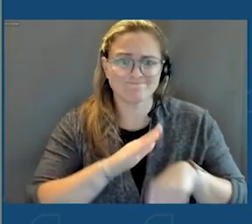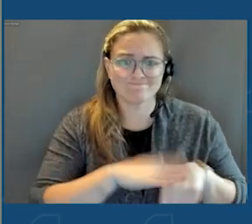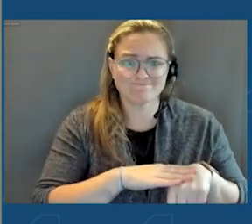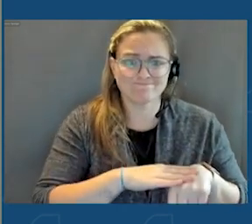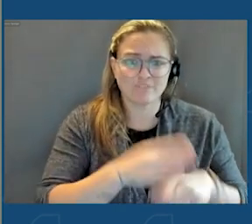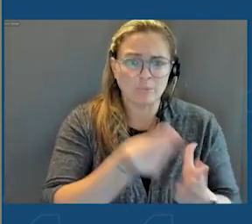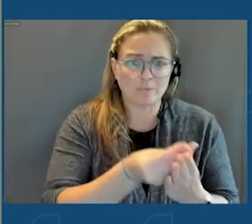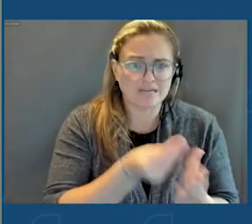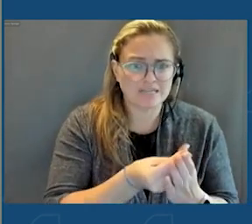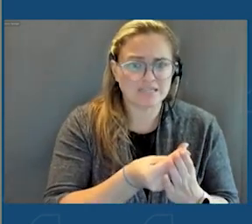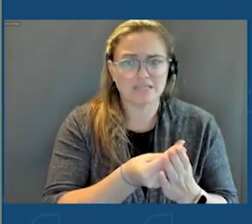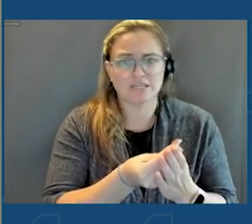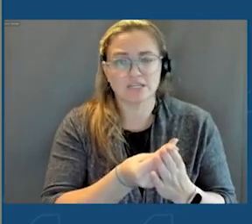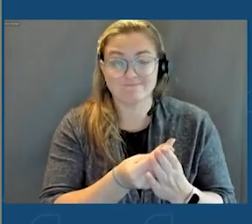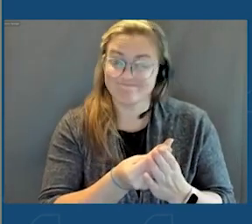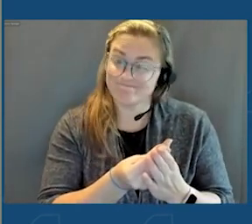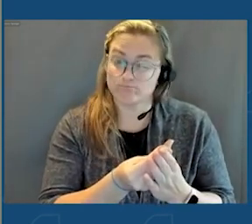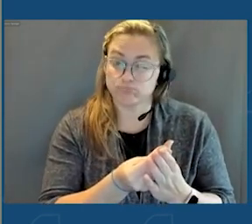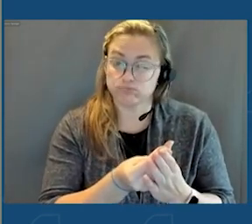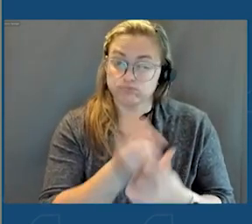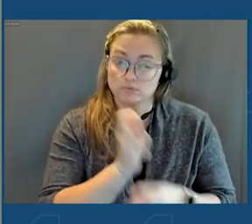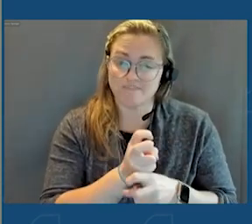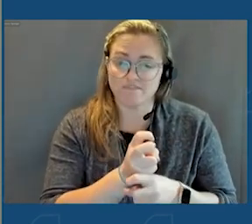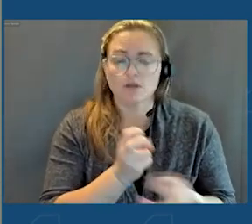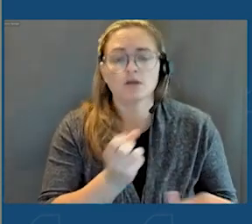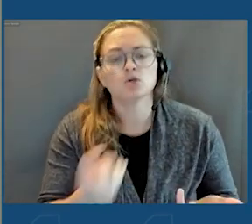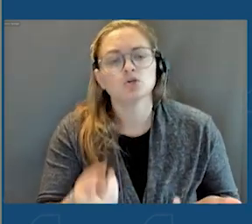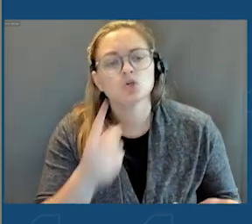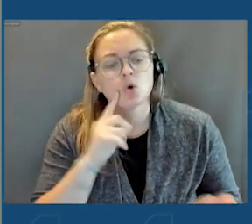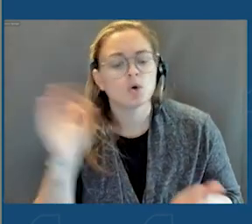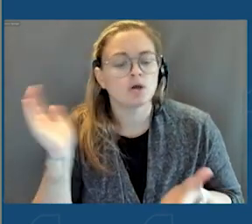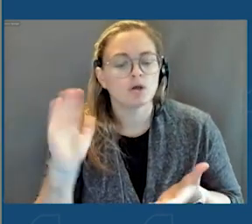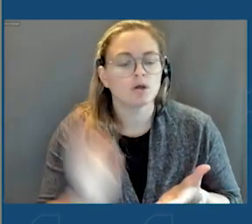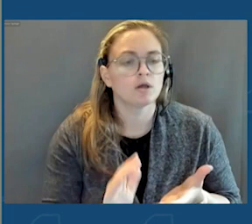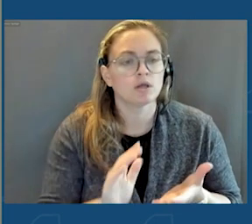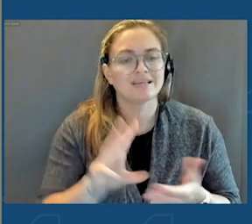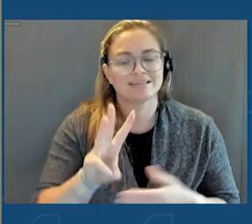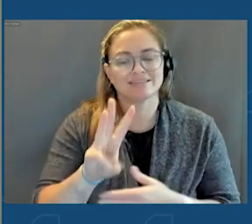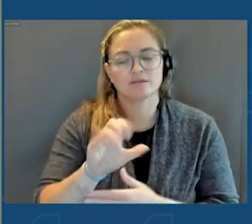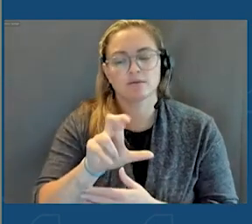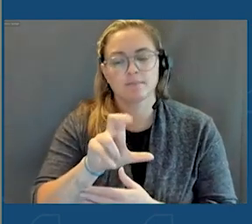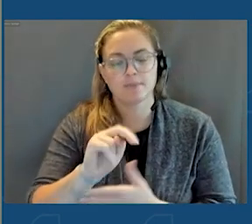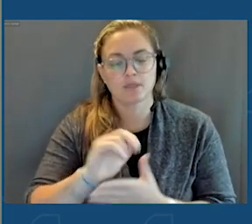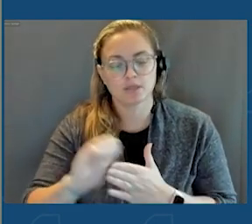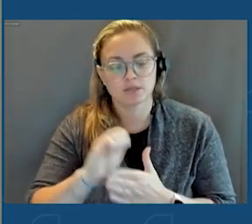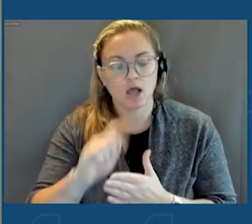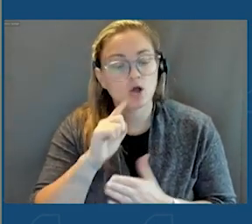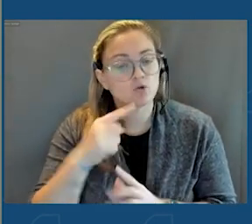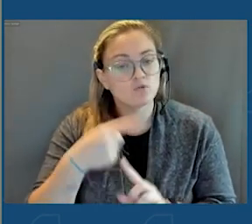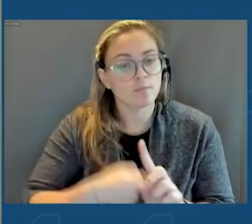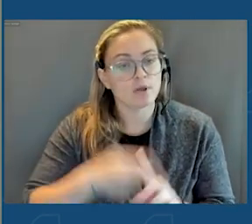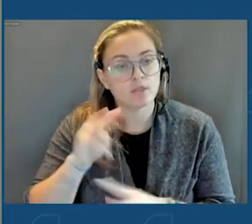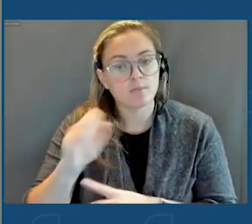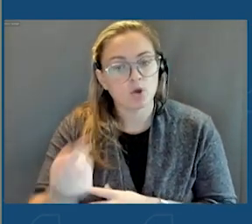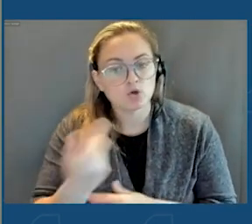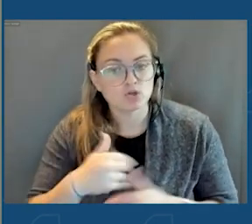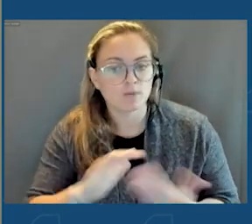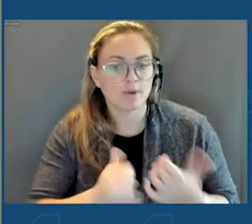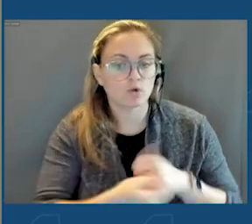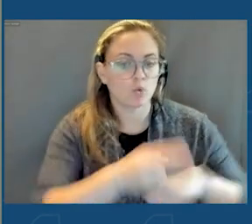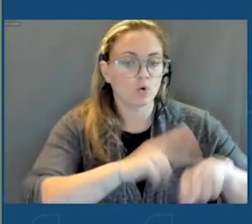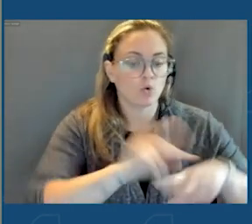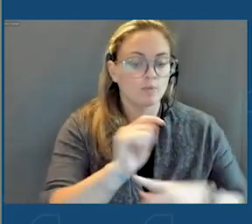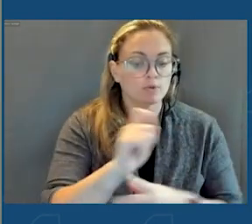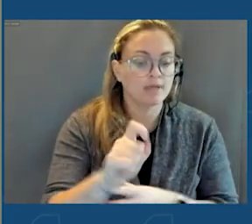are troubling. And we saw a reduction of $6 billion in the month of March from our normal tax